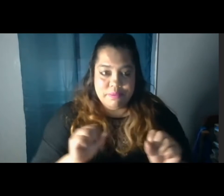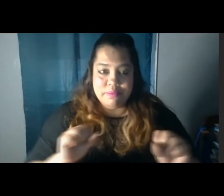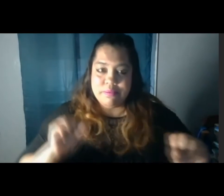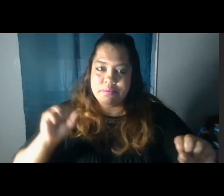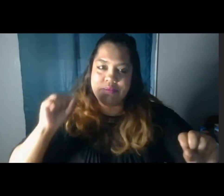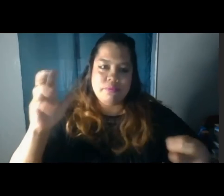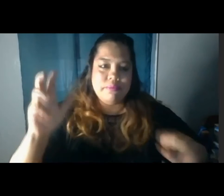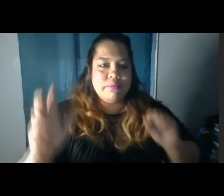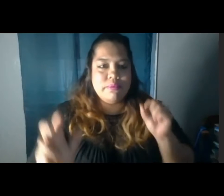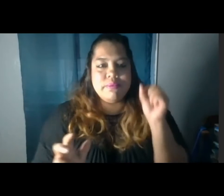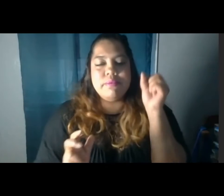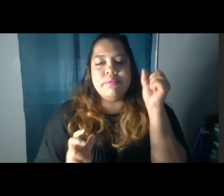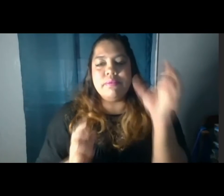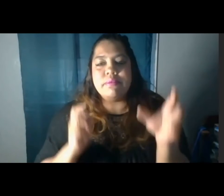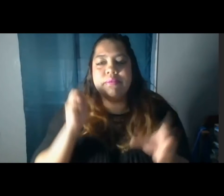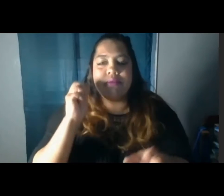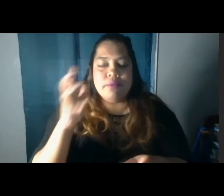Redemption songs,